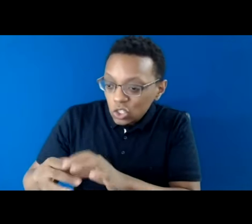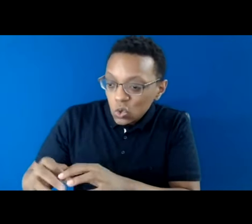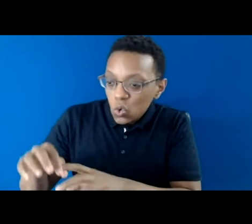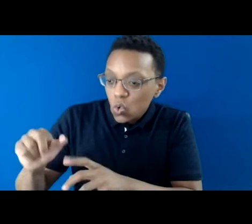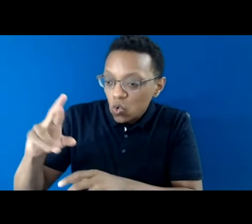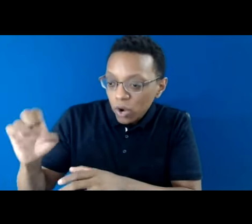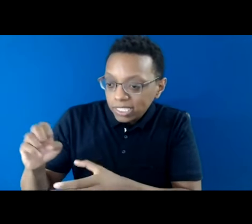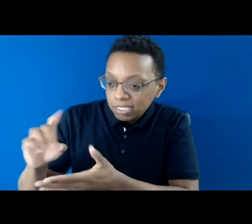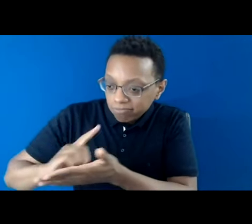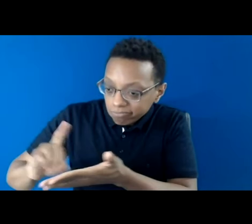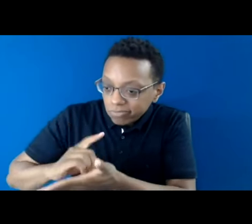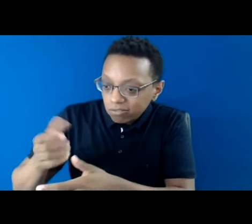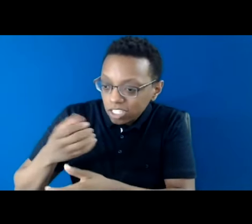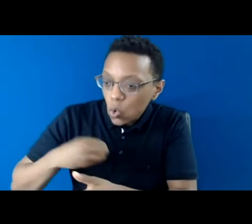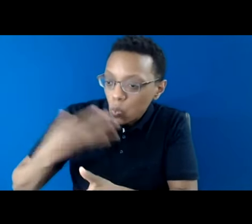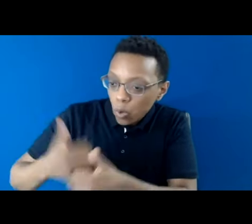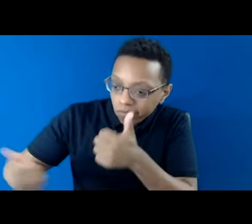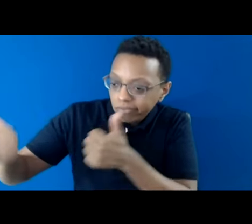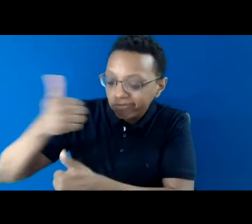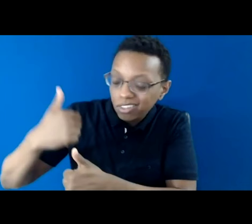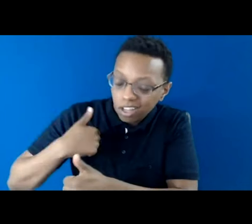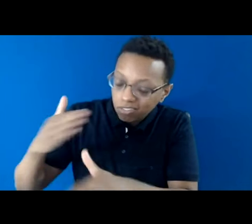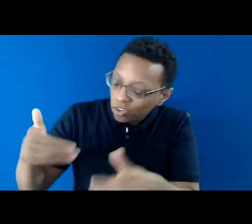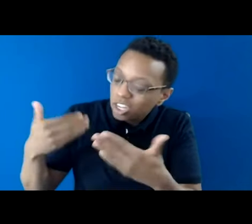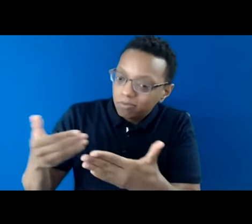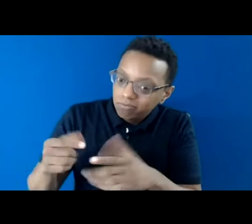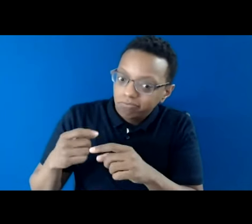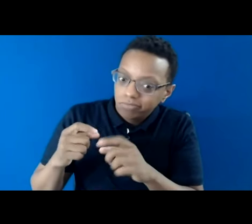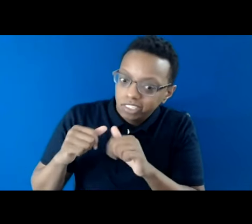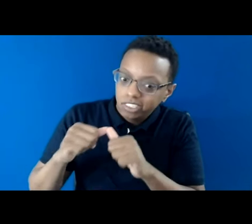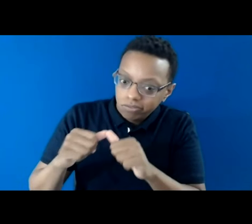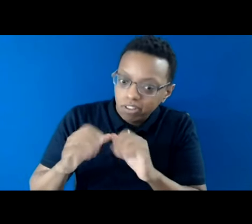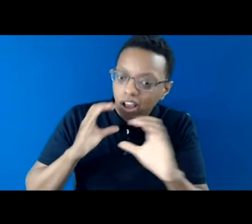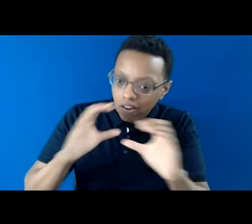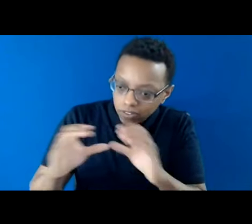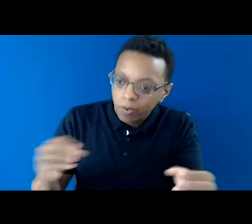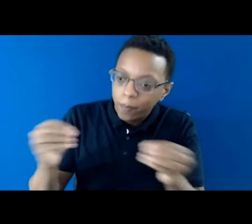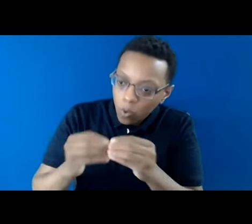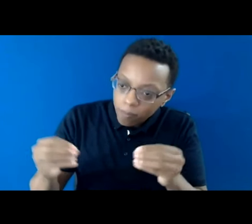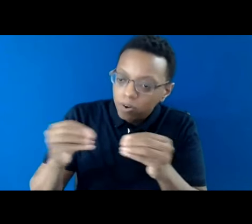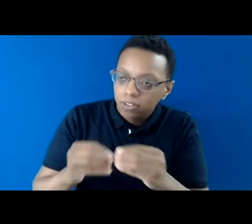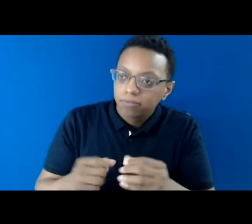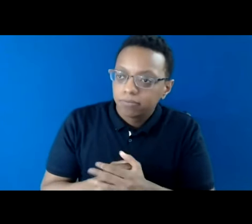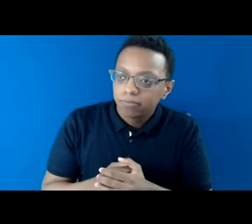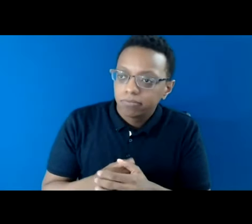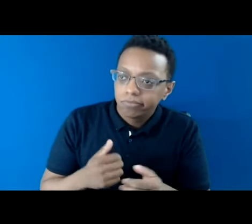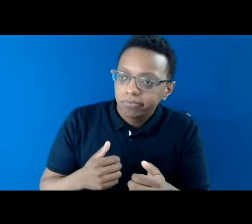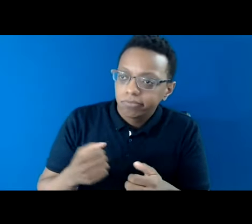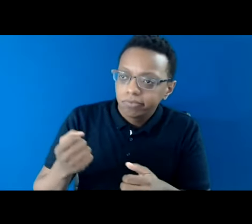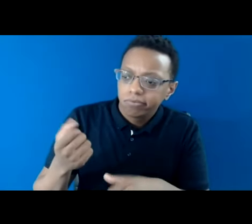I would just recommend more and more people doing as much as possible. I think it's one way to make this really understandable